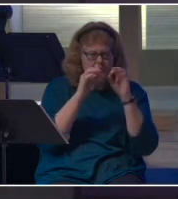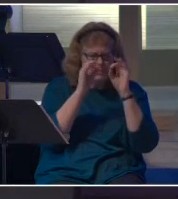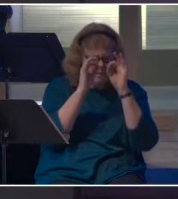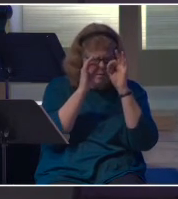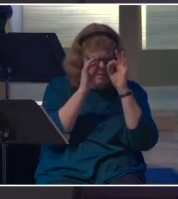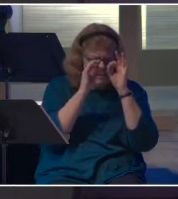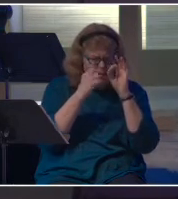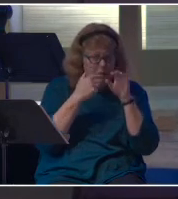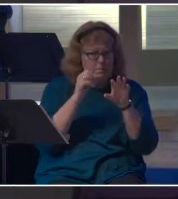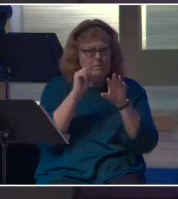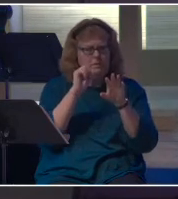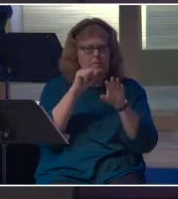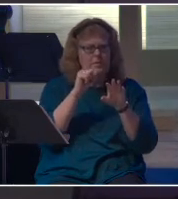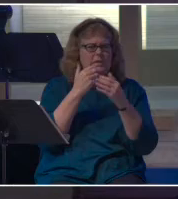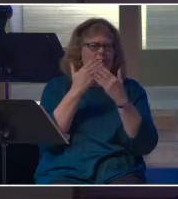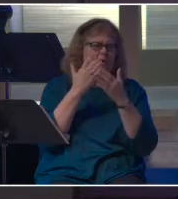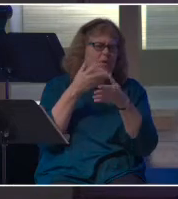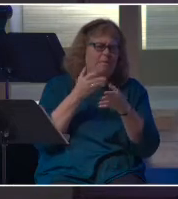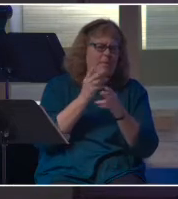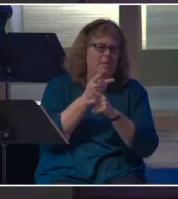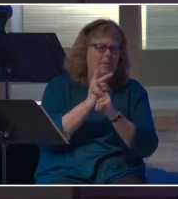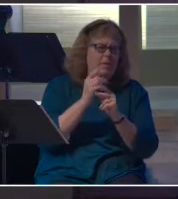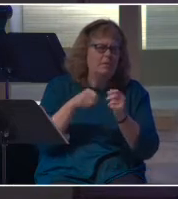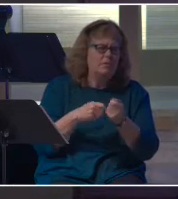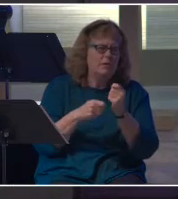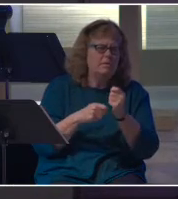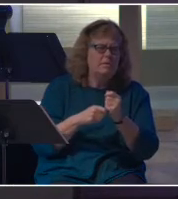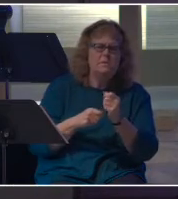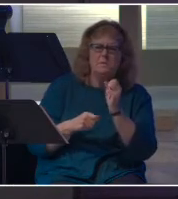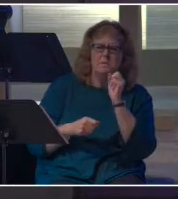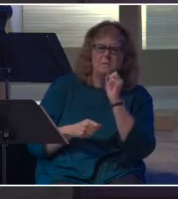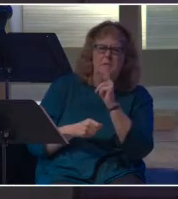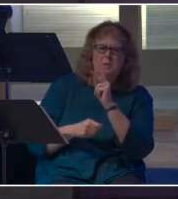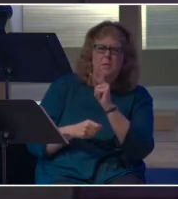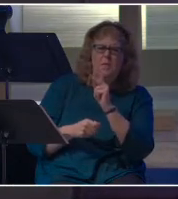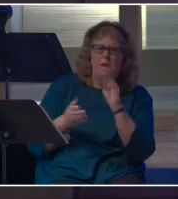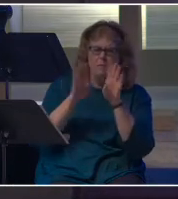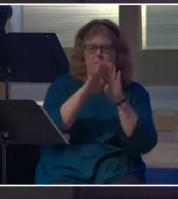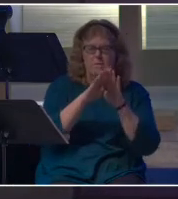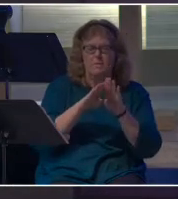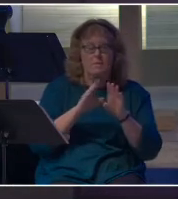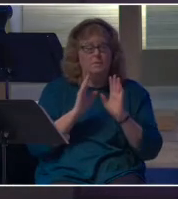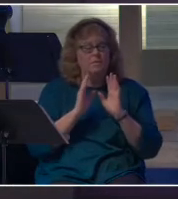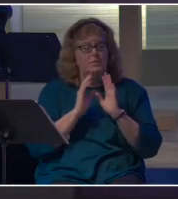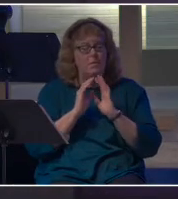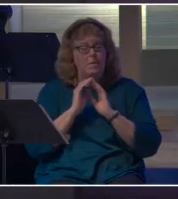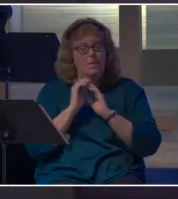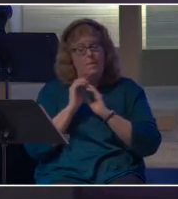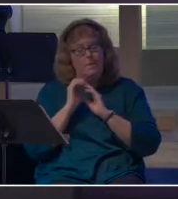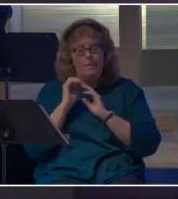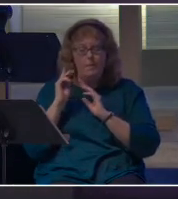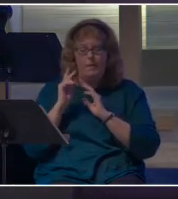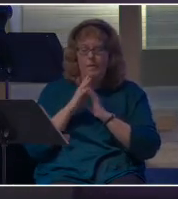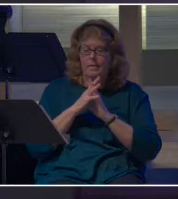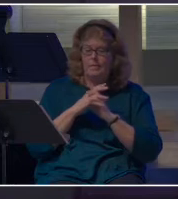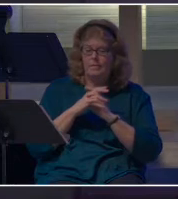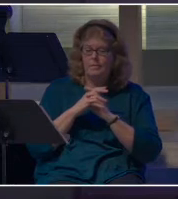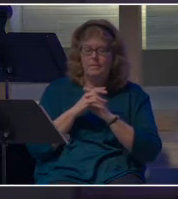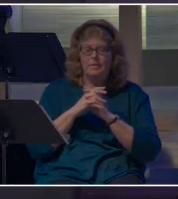And I said, "Yes, thank you so much for letting me borrow your shovel." He's like, "That's what it's there for." And then he shut the door, and that was it.